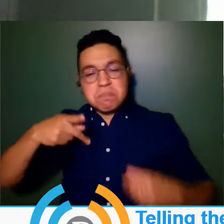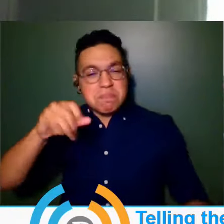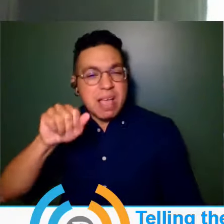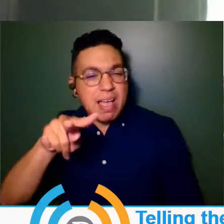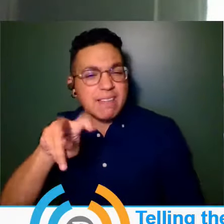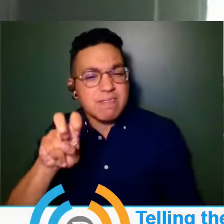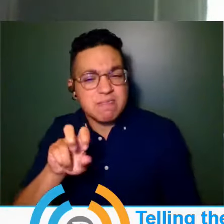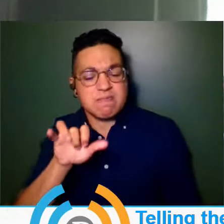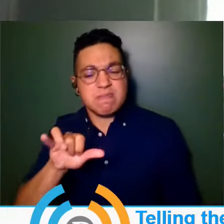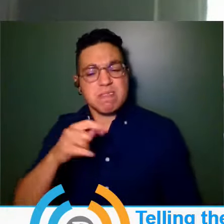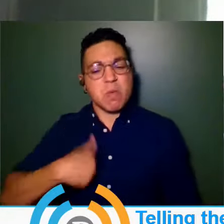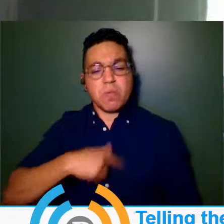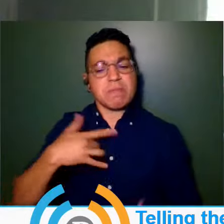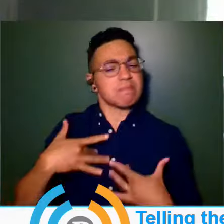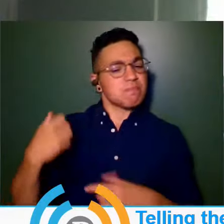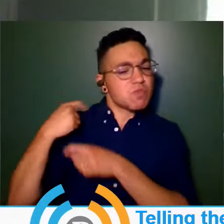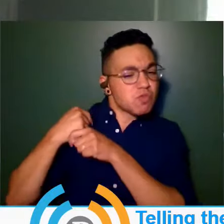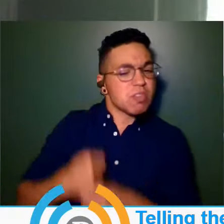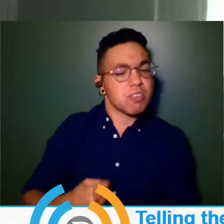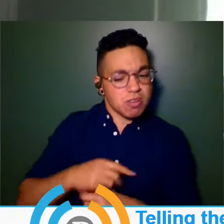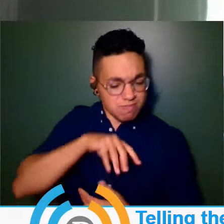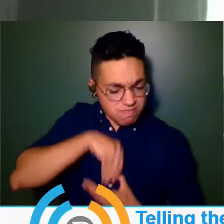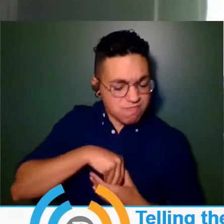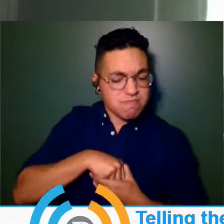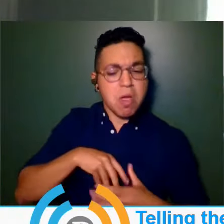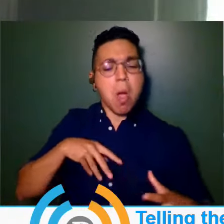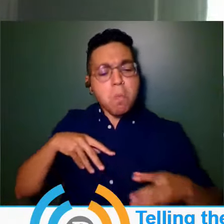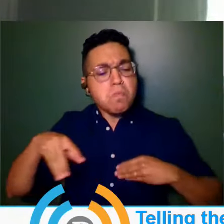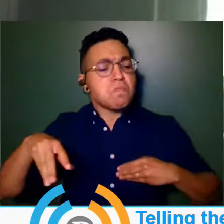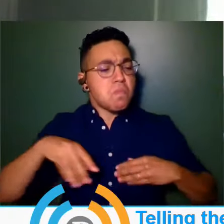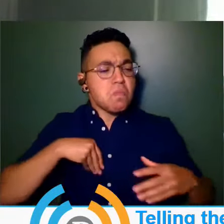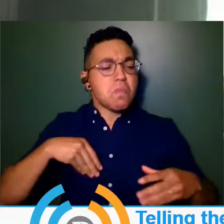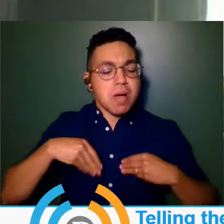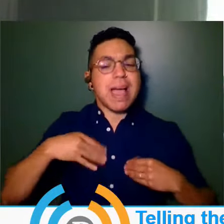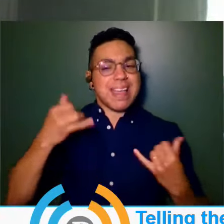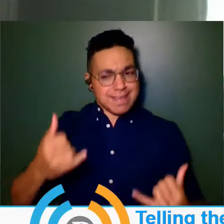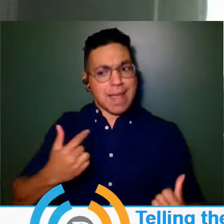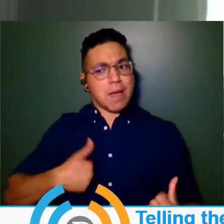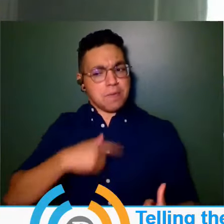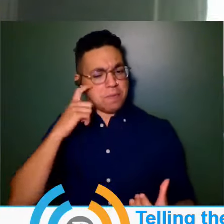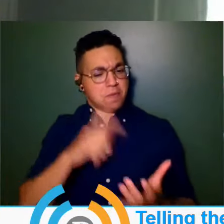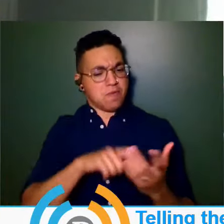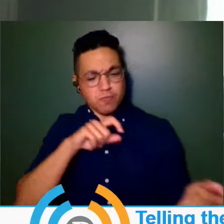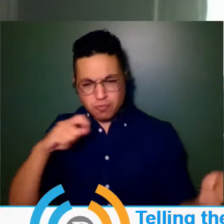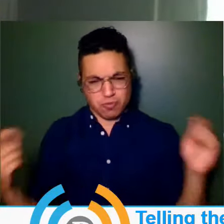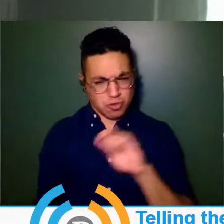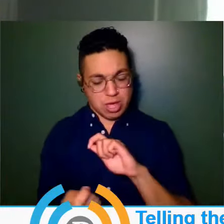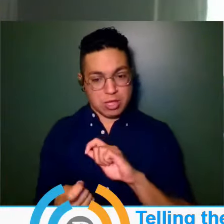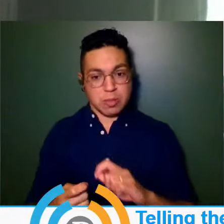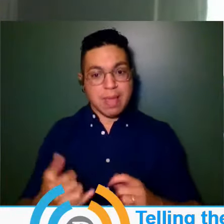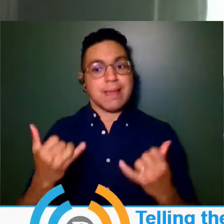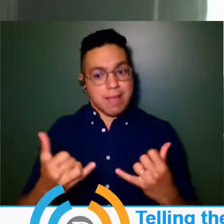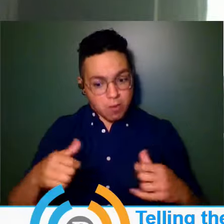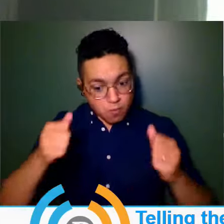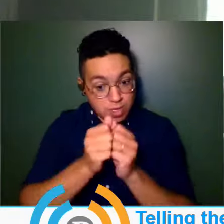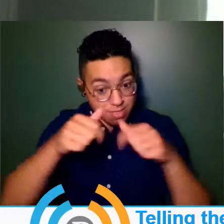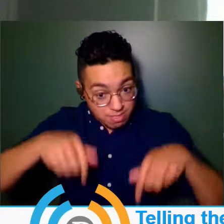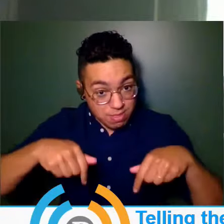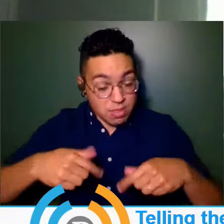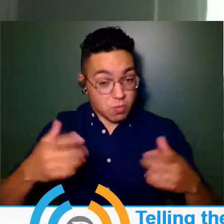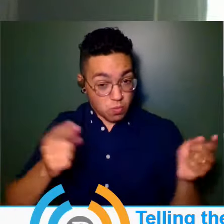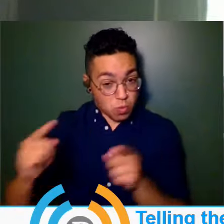we do. Has shifted, and ever more so, with this. I mean, systemic